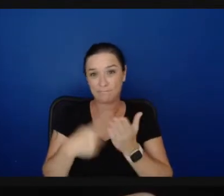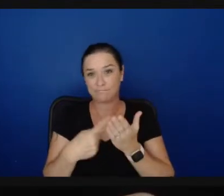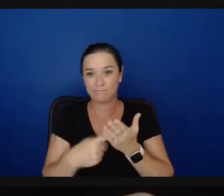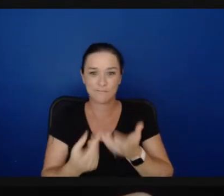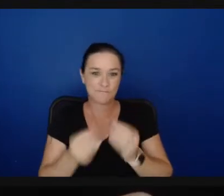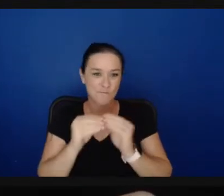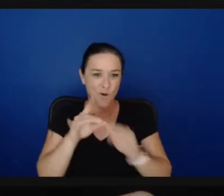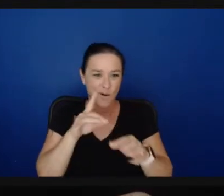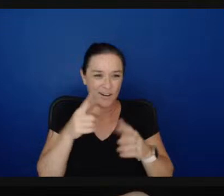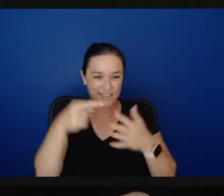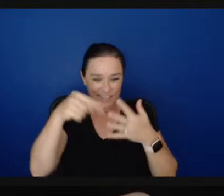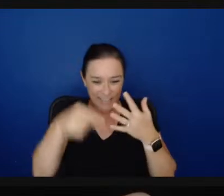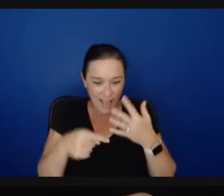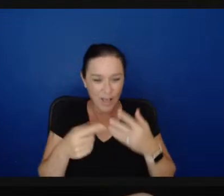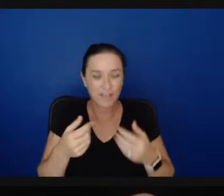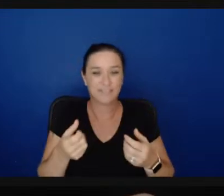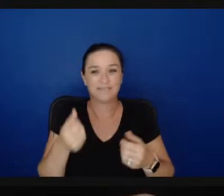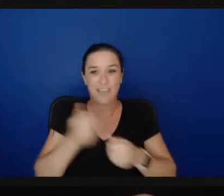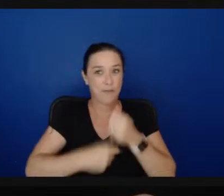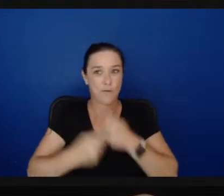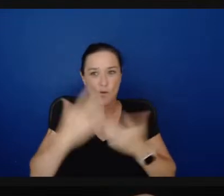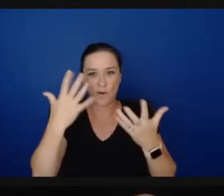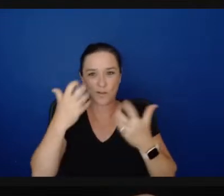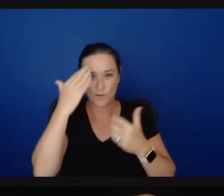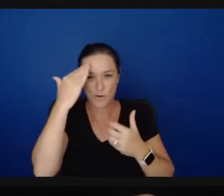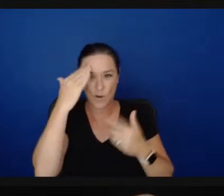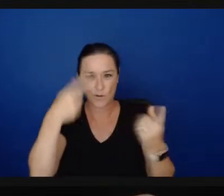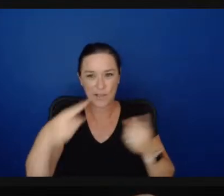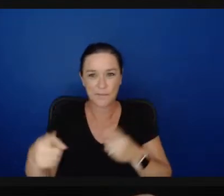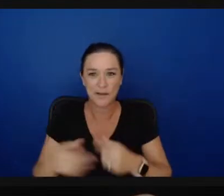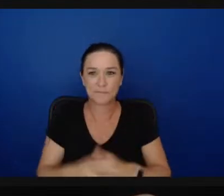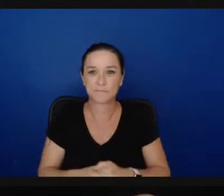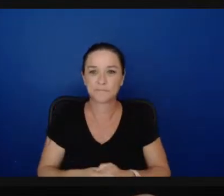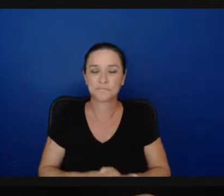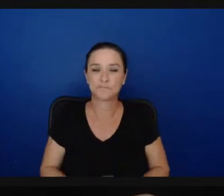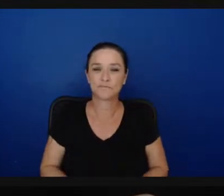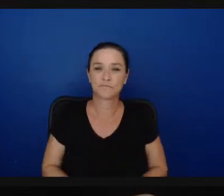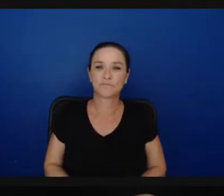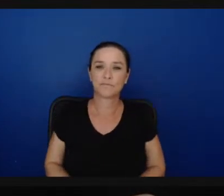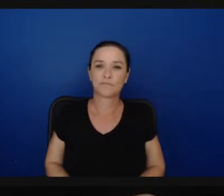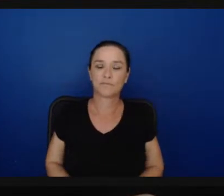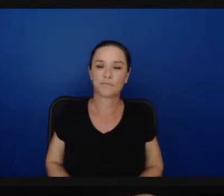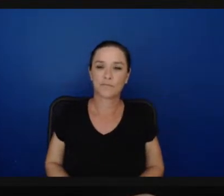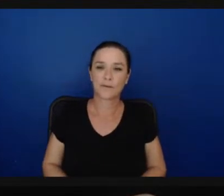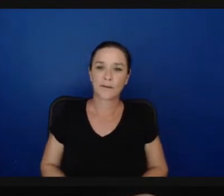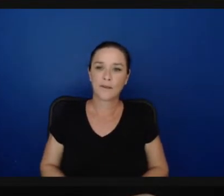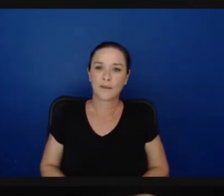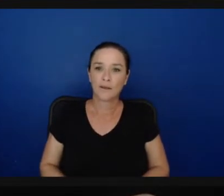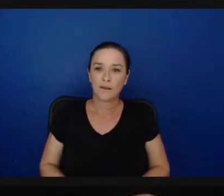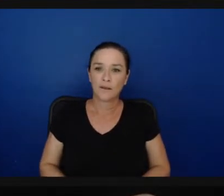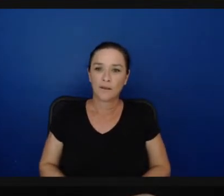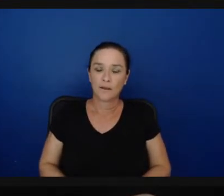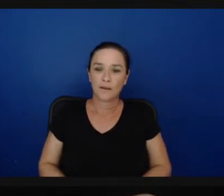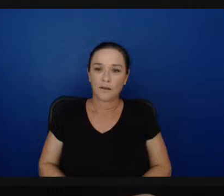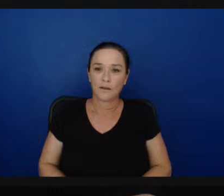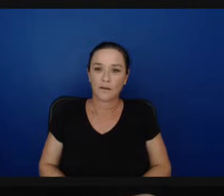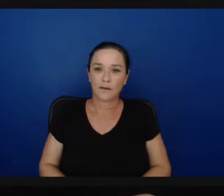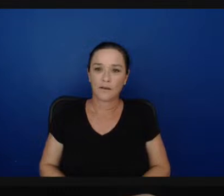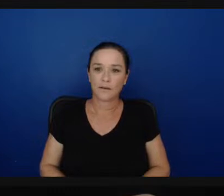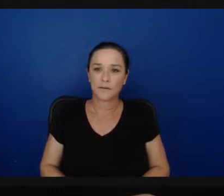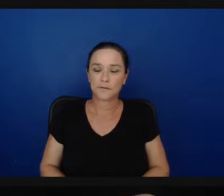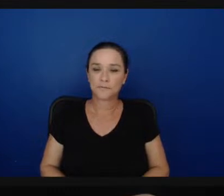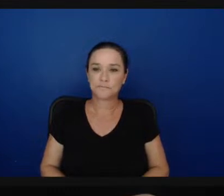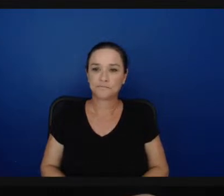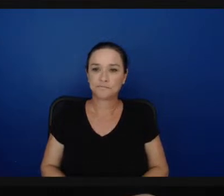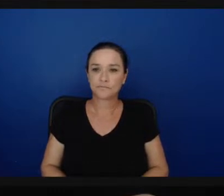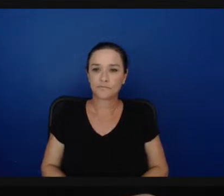here asking about. Something went wrong with the earthquakes page. Let's try it again. There is an earthquakes page.